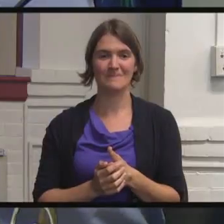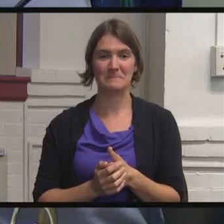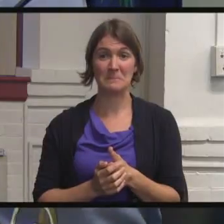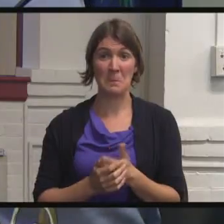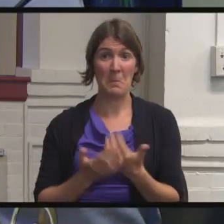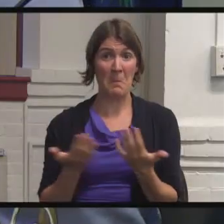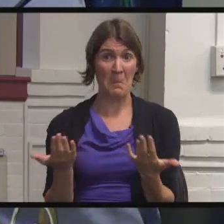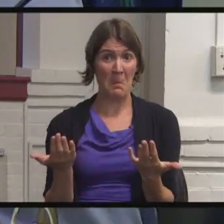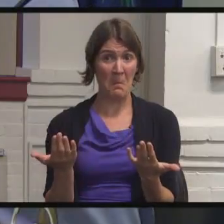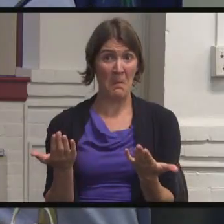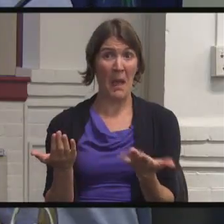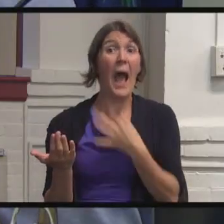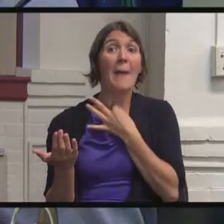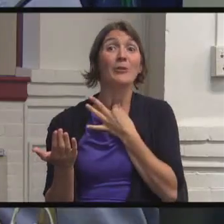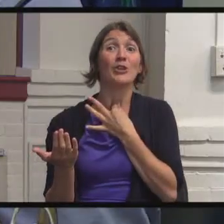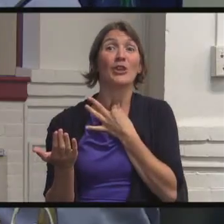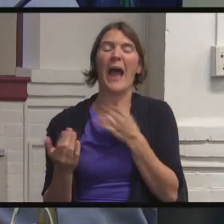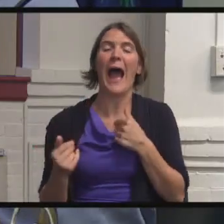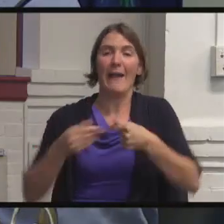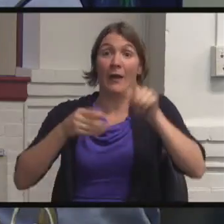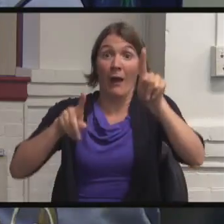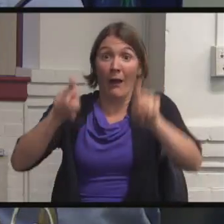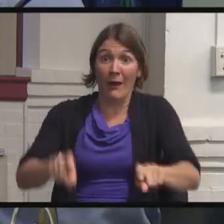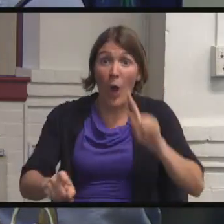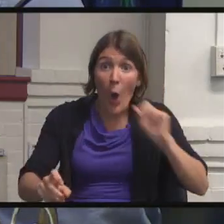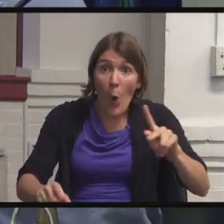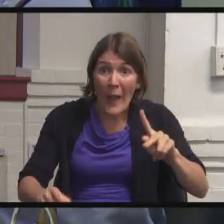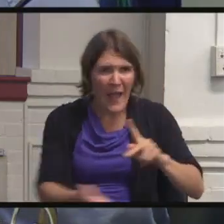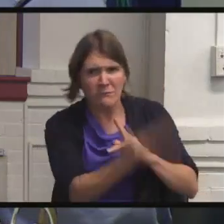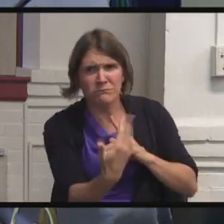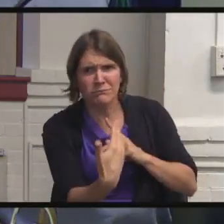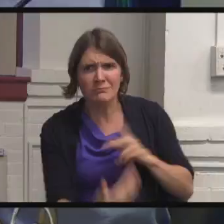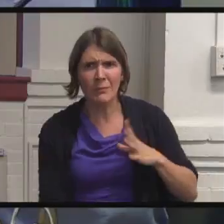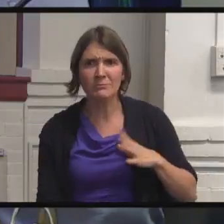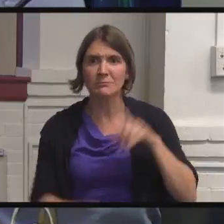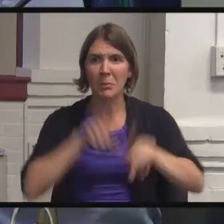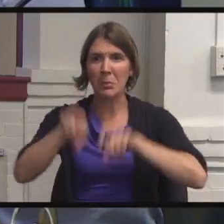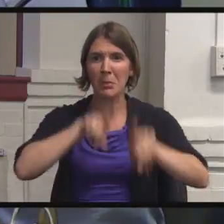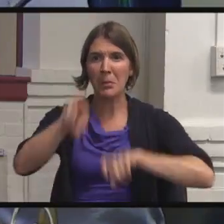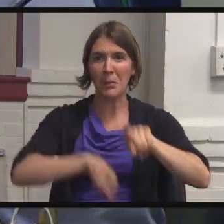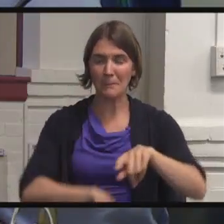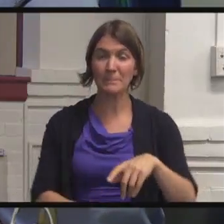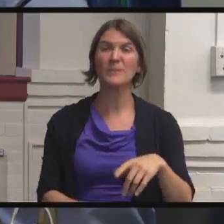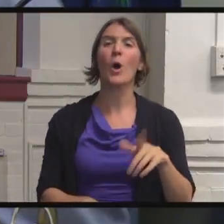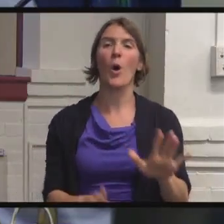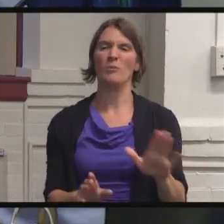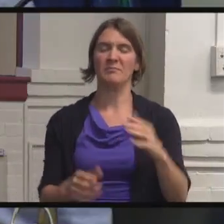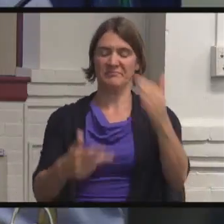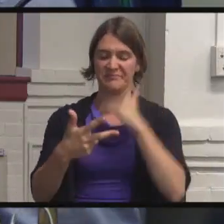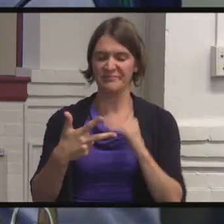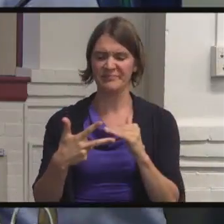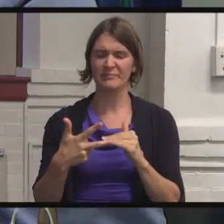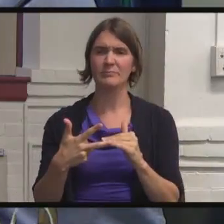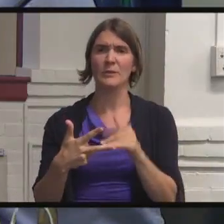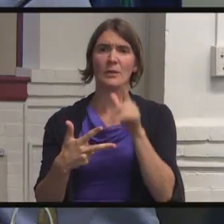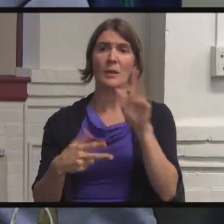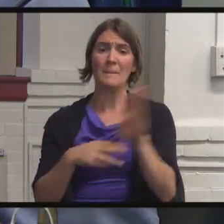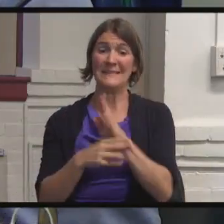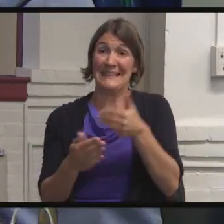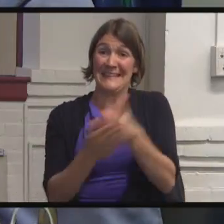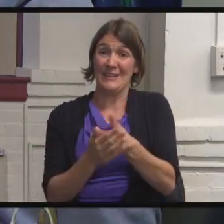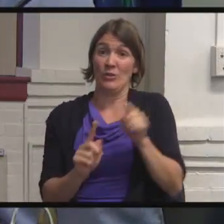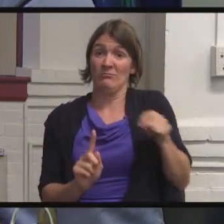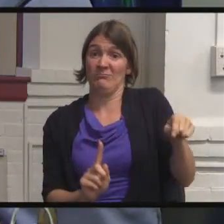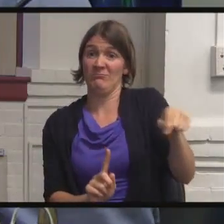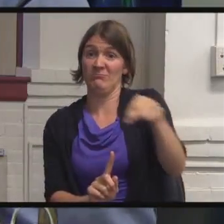Are the abutters, and I've got just a whole bunch. Do you mind if I go through them all? Go for it. Okay. The abutters, are there, Rod, are